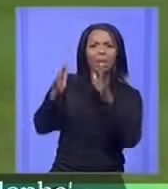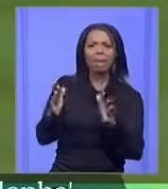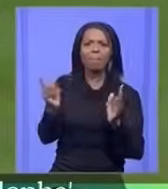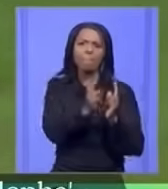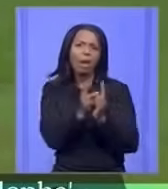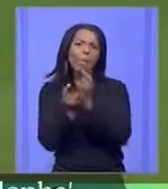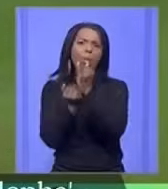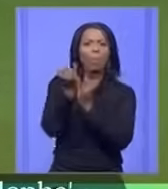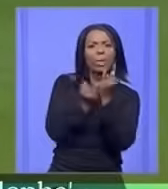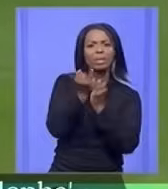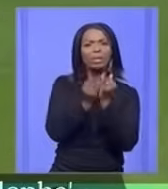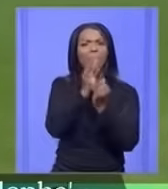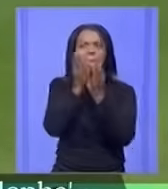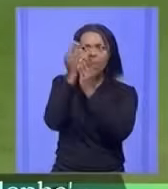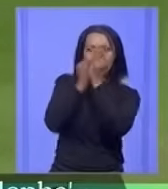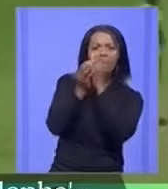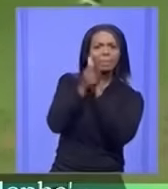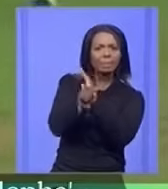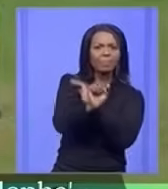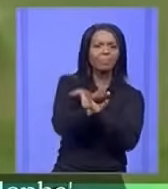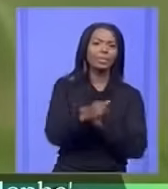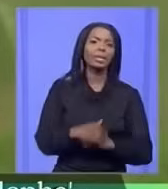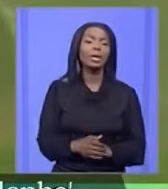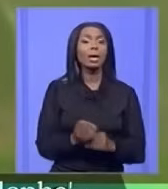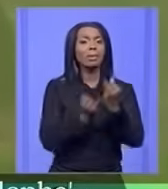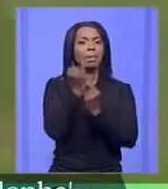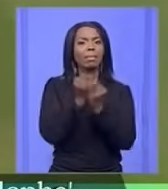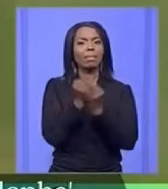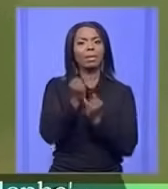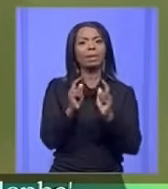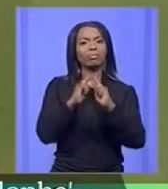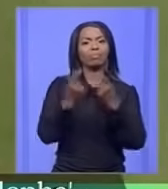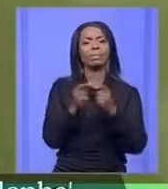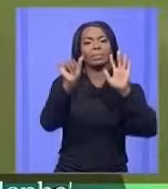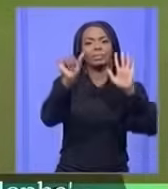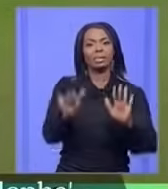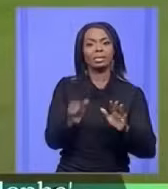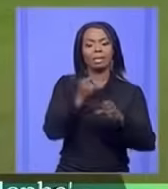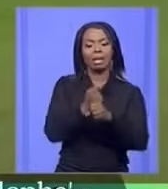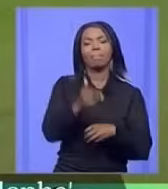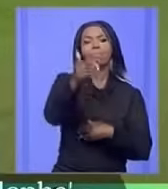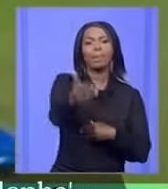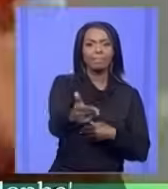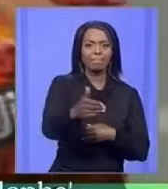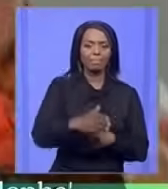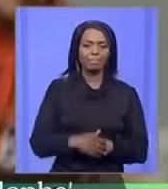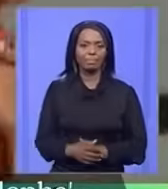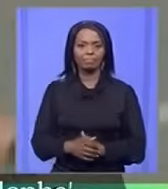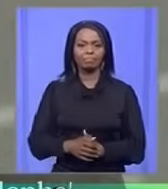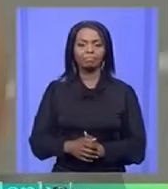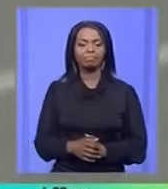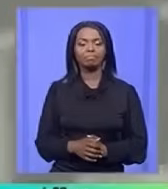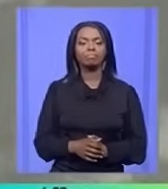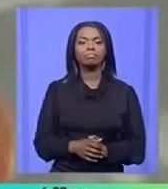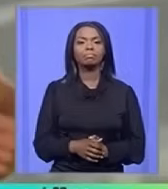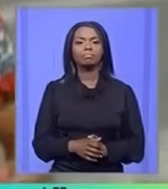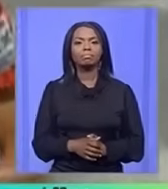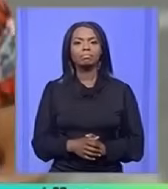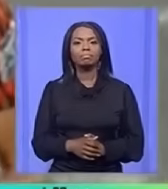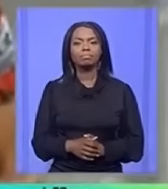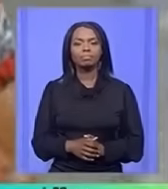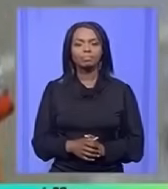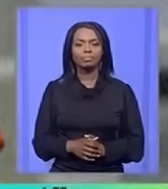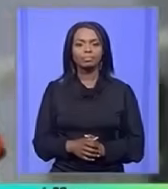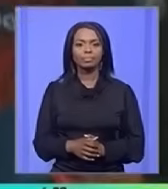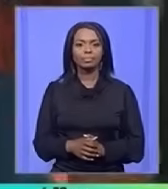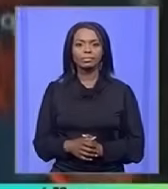competing. Tournament ye e tlo tšwela pele ka dihlopha tše tshela mo ngwageng o o tlago. Speso Ramara wa